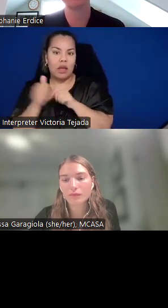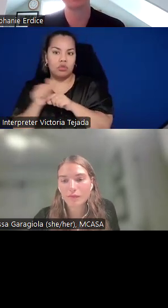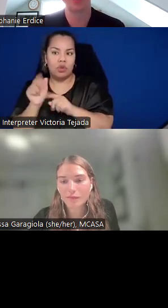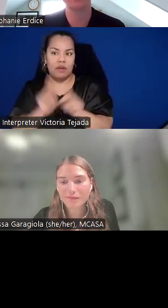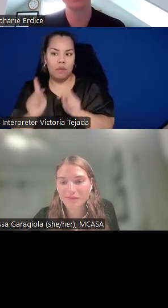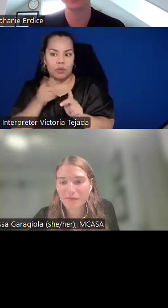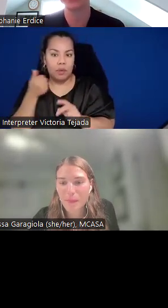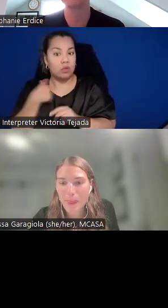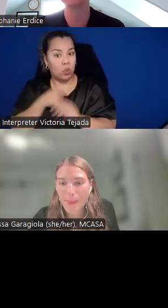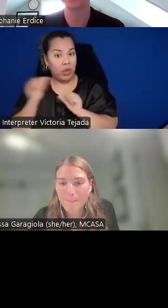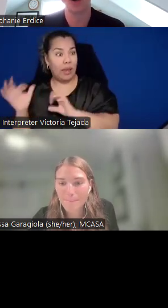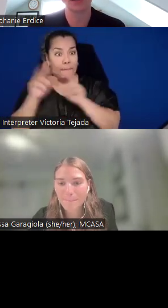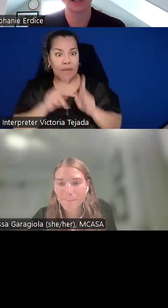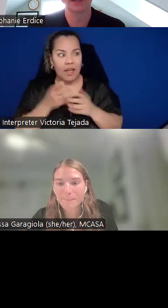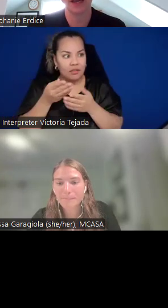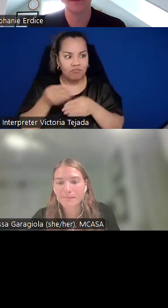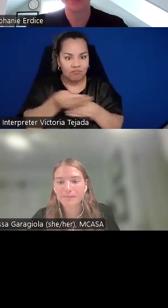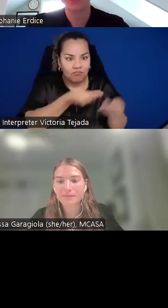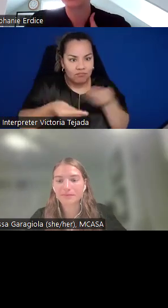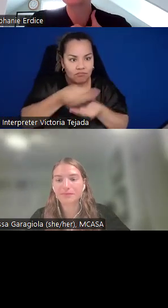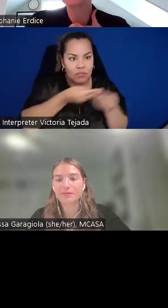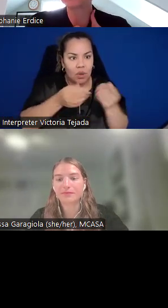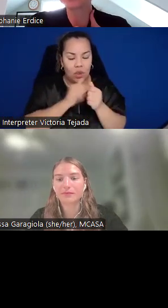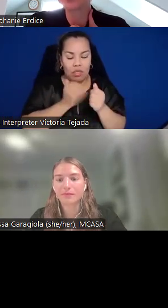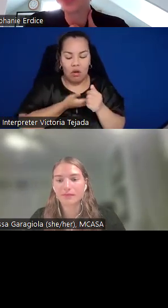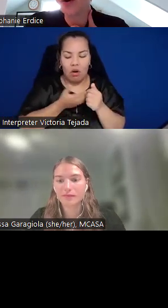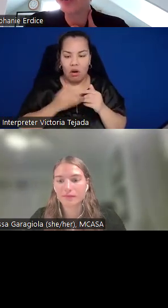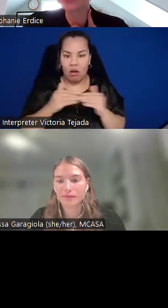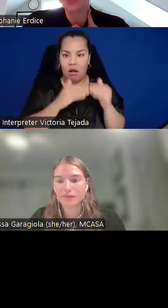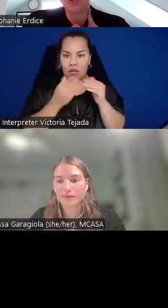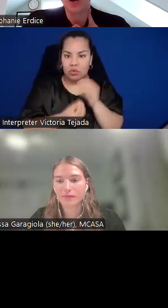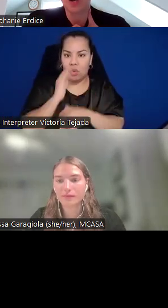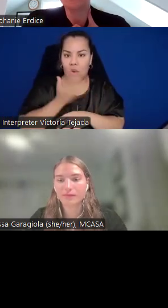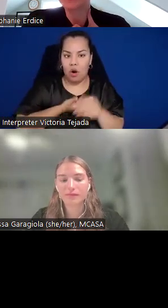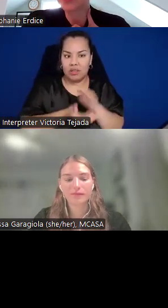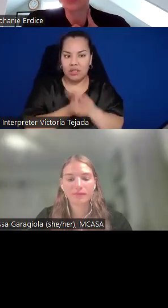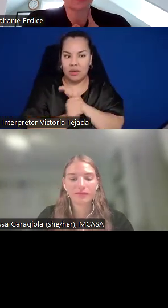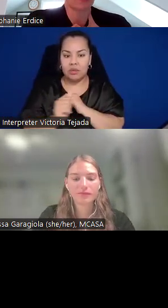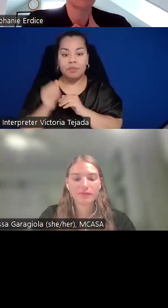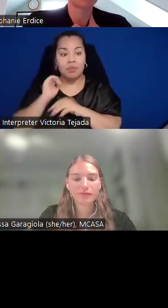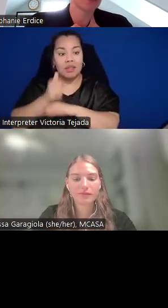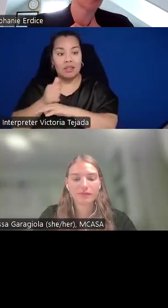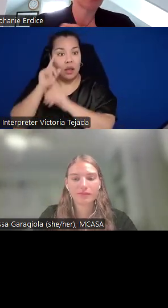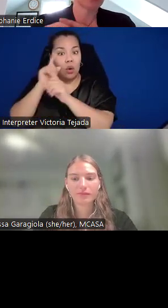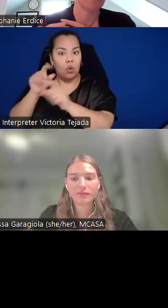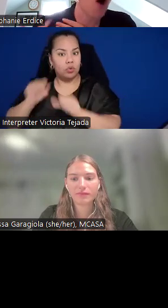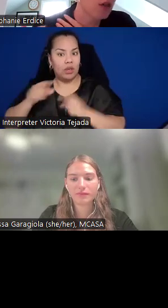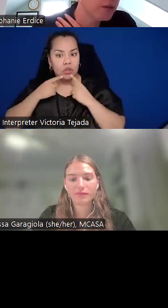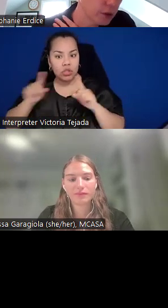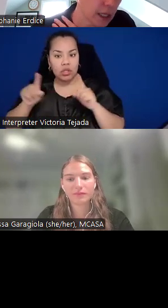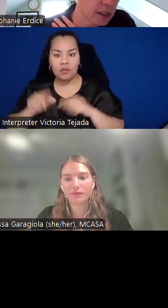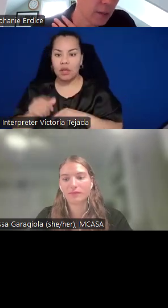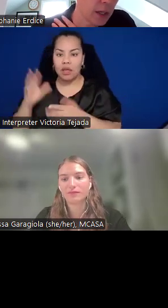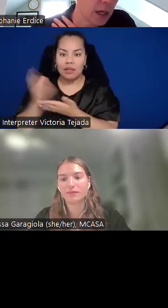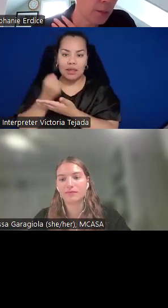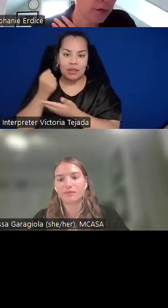share that with our colleagues and really kind of grow our skill set. So setting reachable goals, taking your sick time, taking your lunch time, all